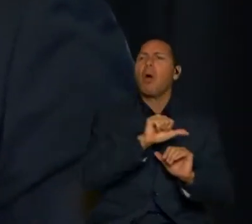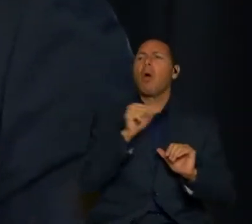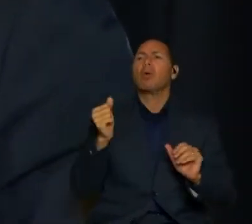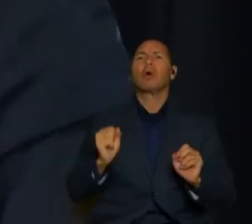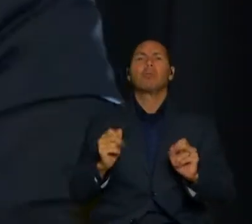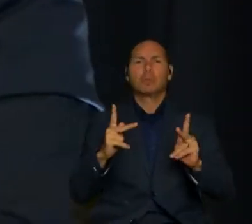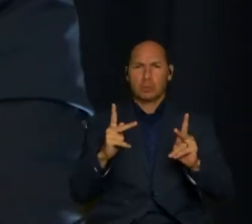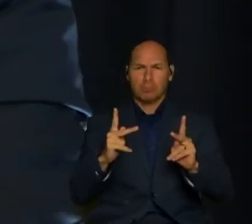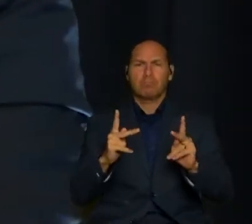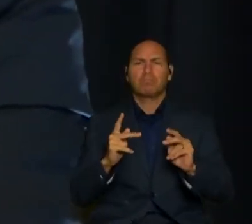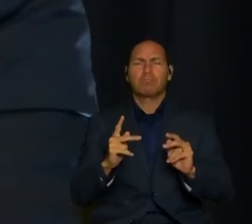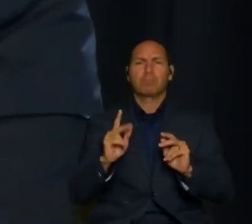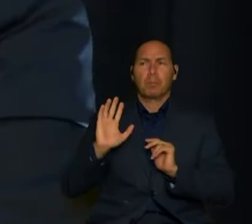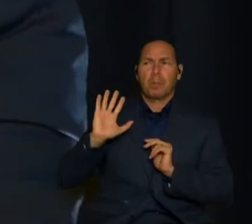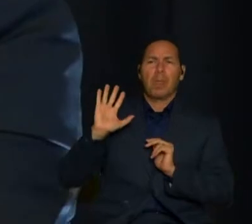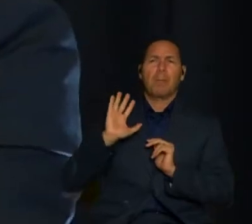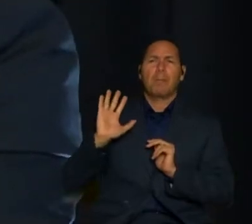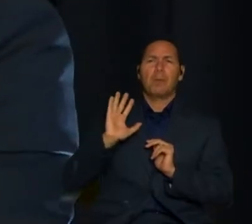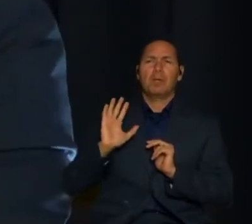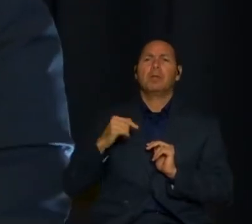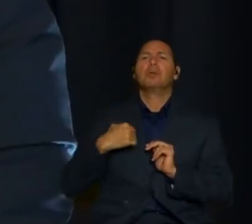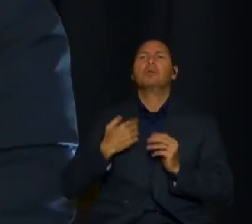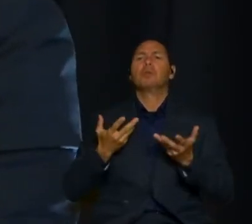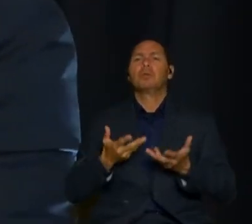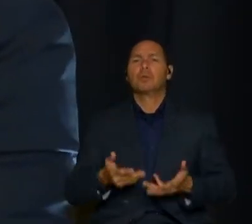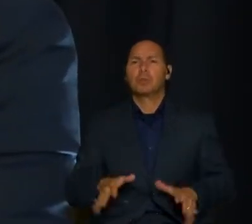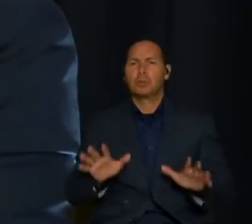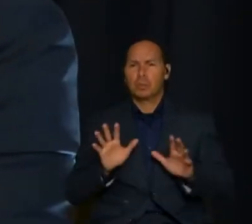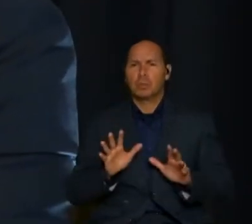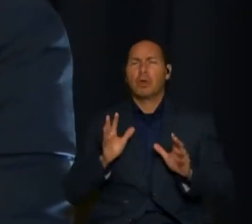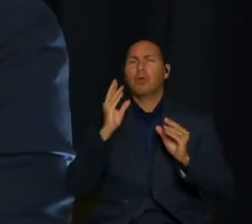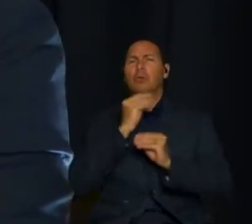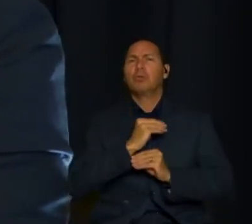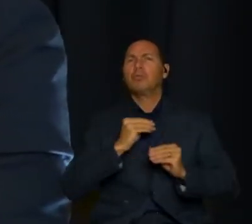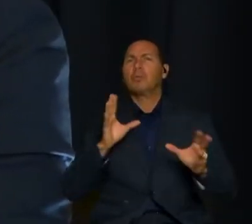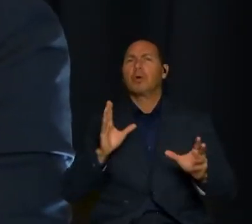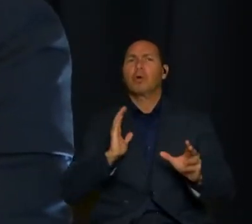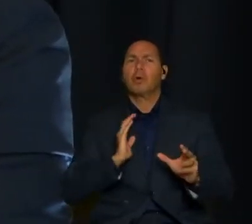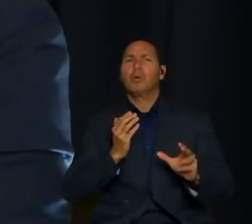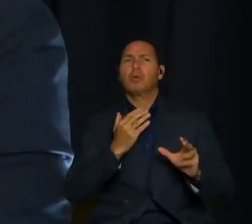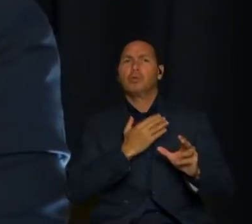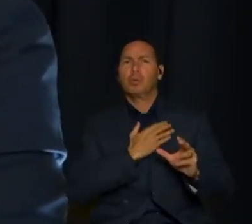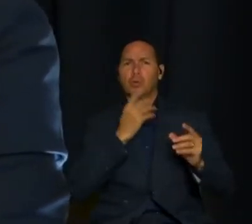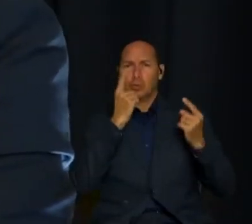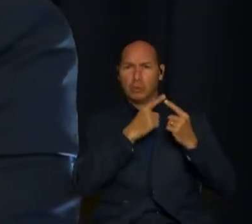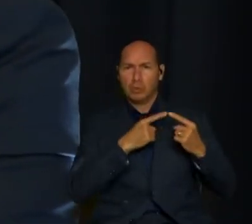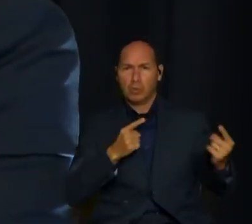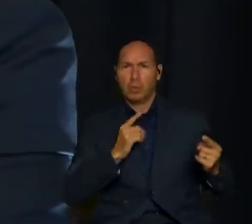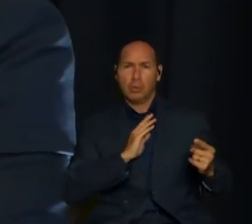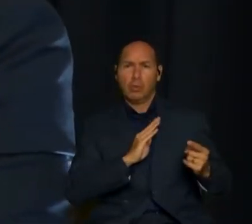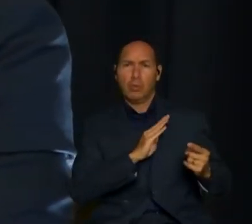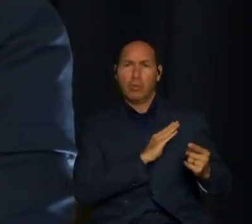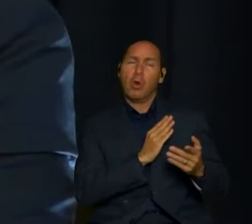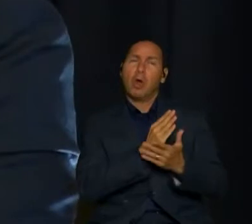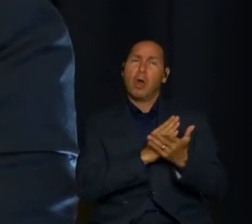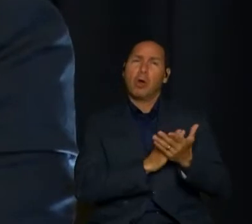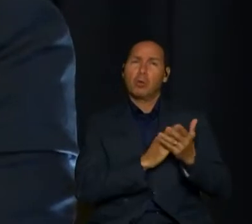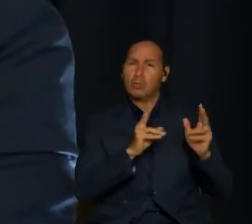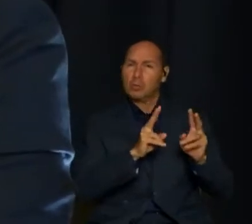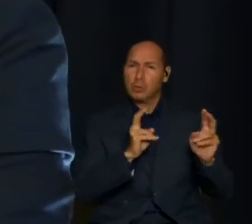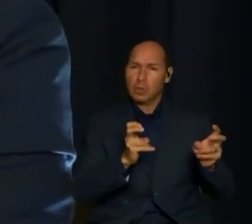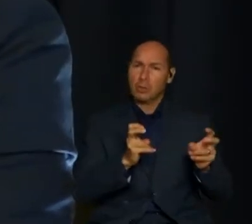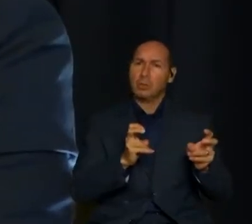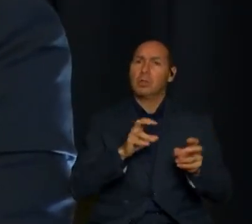alternatives. In the past, I have already expressed that our differences with the board on certain measures I included